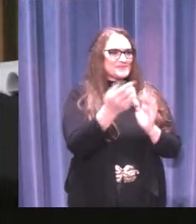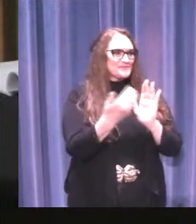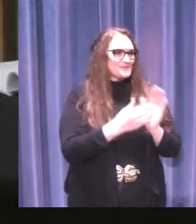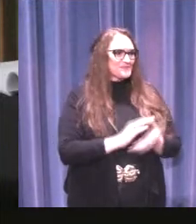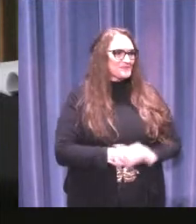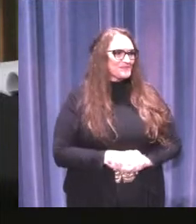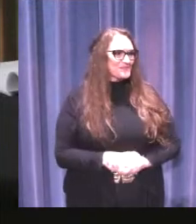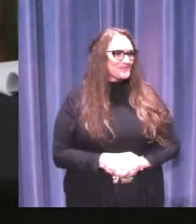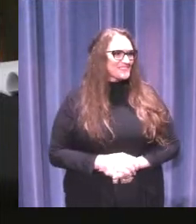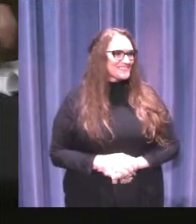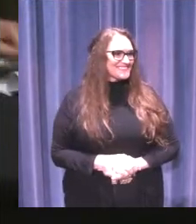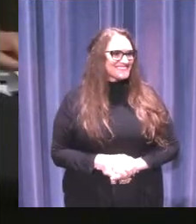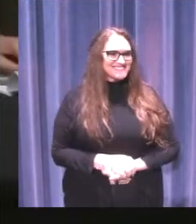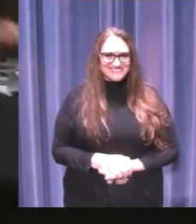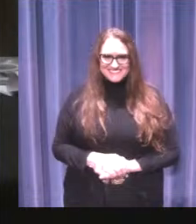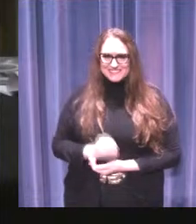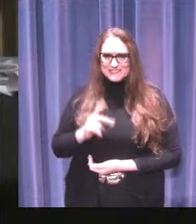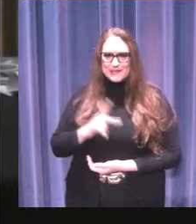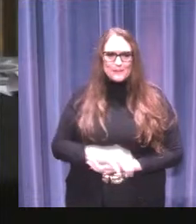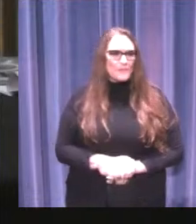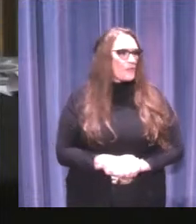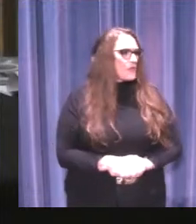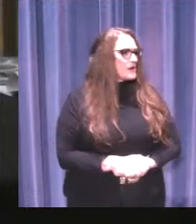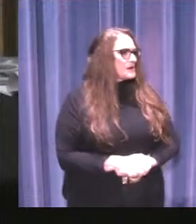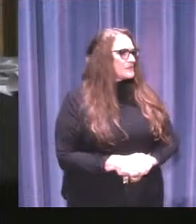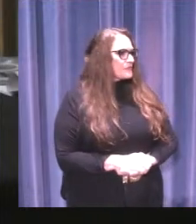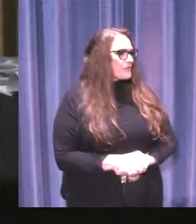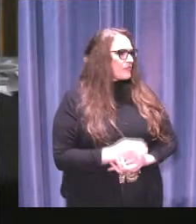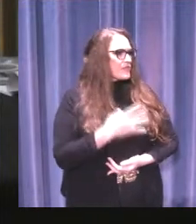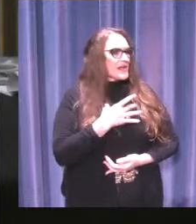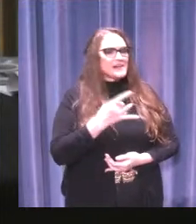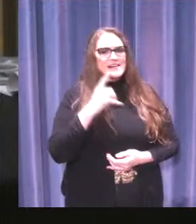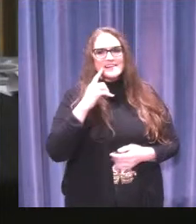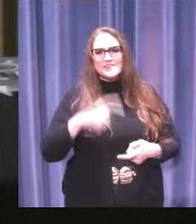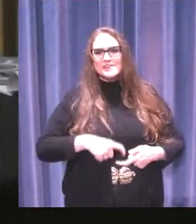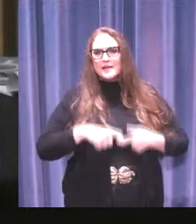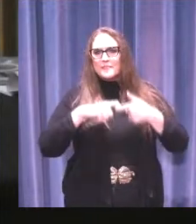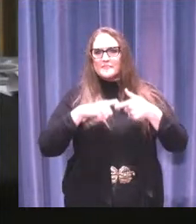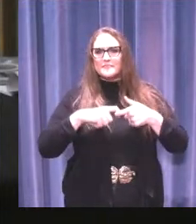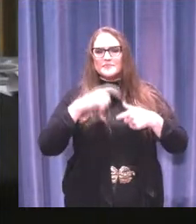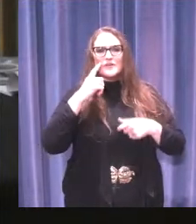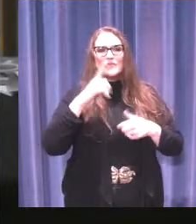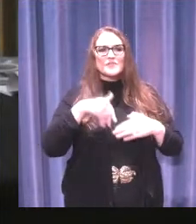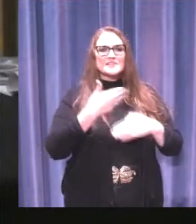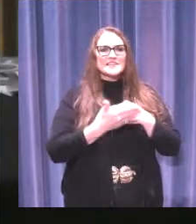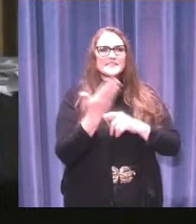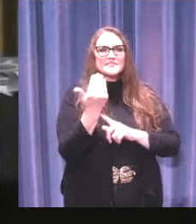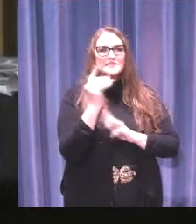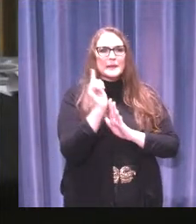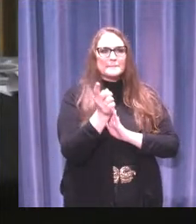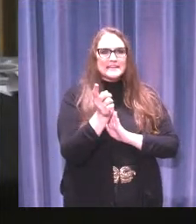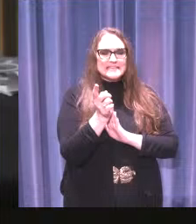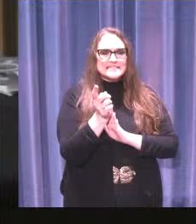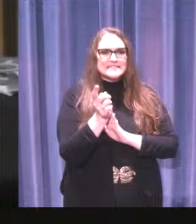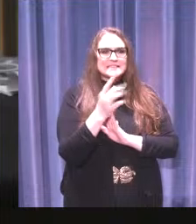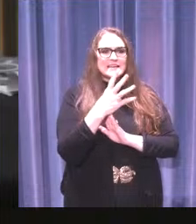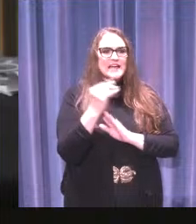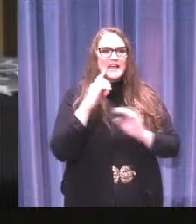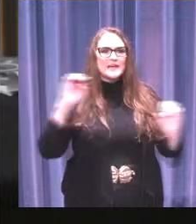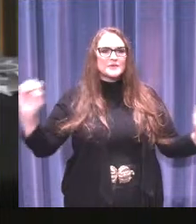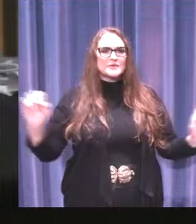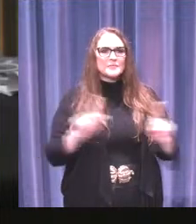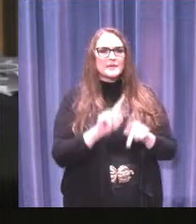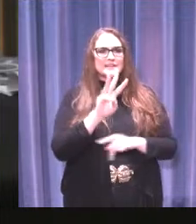Okay. Board, I'd like to take a recess for the next 15 minutes, and we'll reconvene